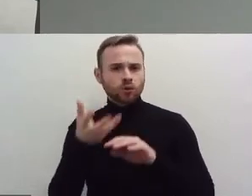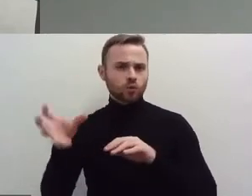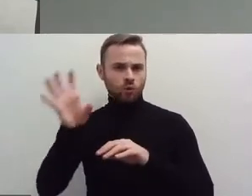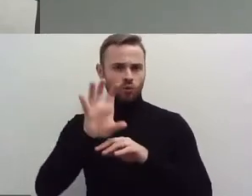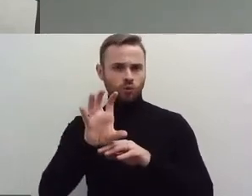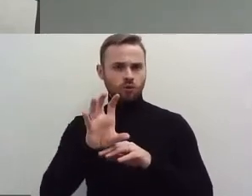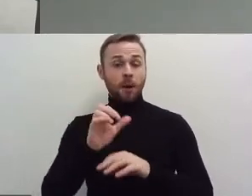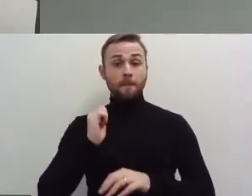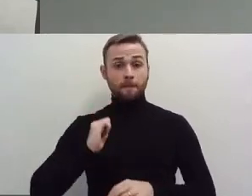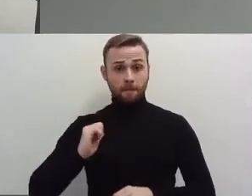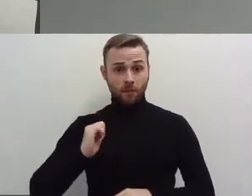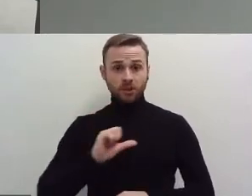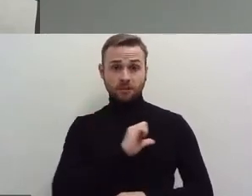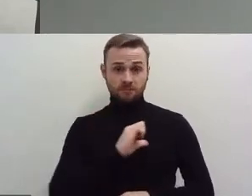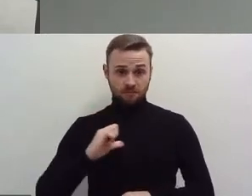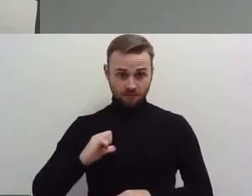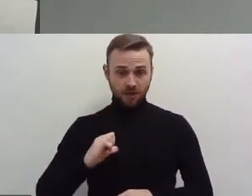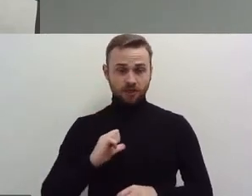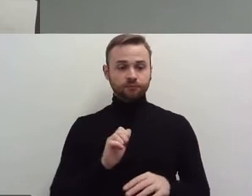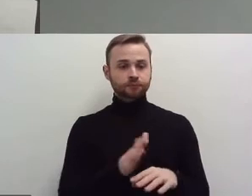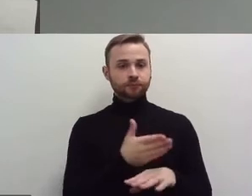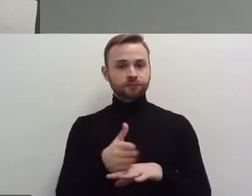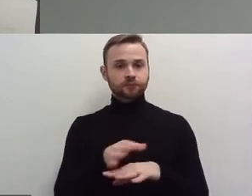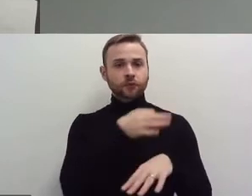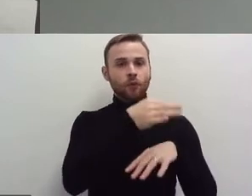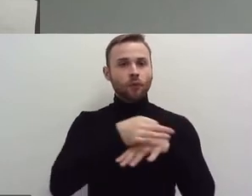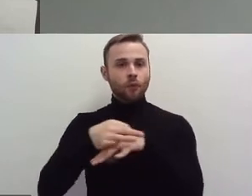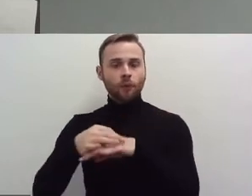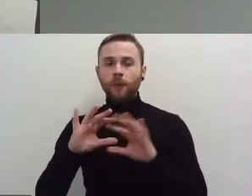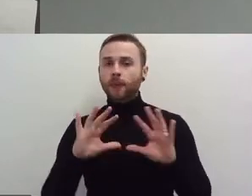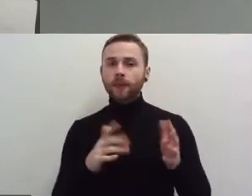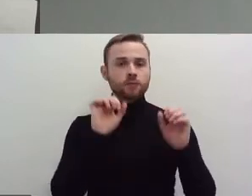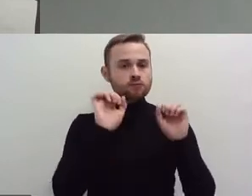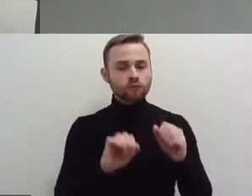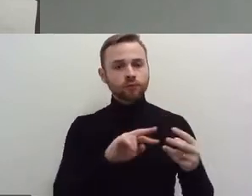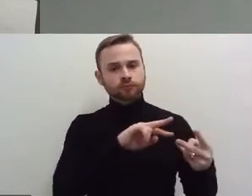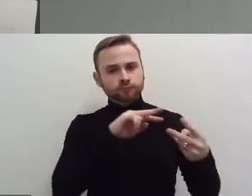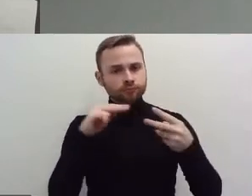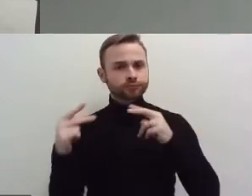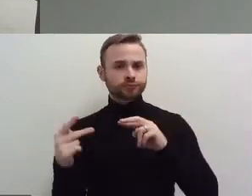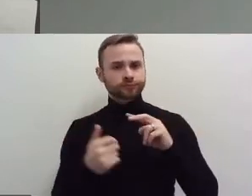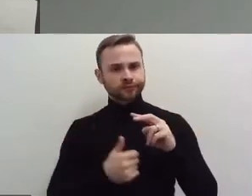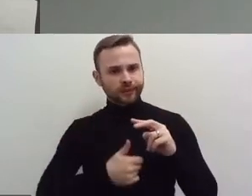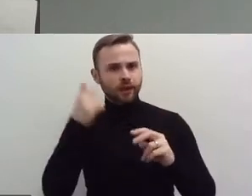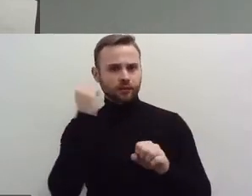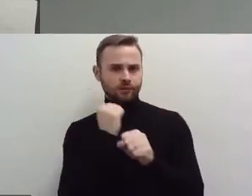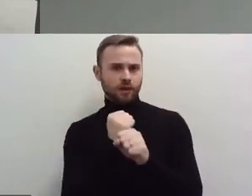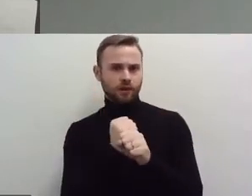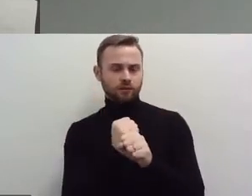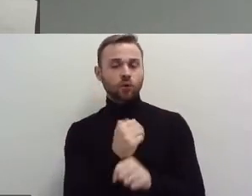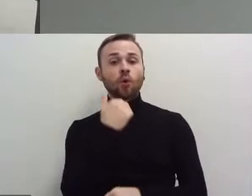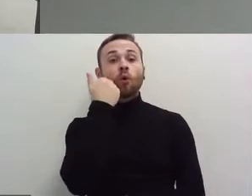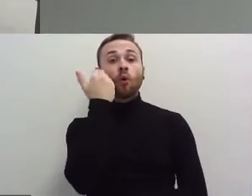change and action, because that's the way where we actually have a chance to live in a more sustainable future. Indeed, and